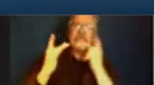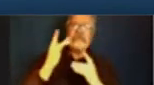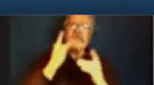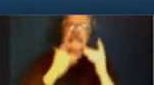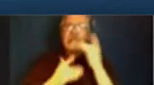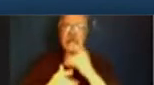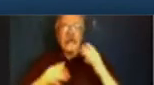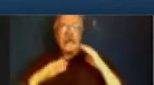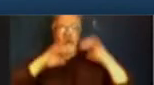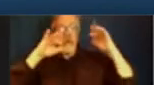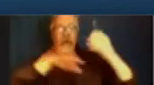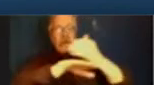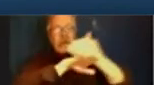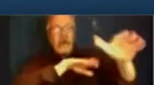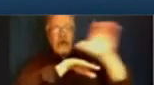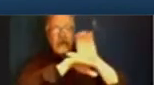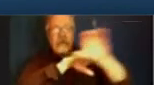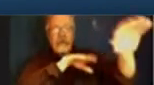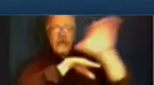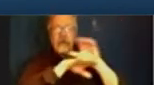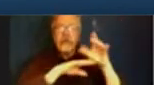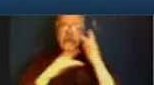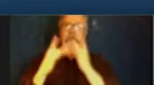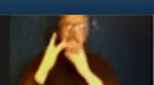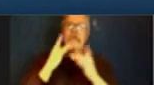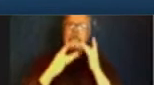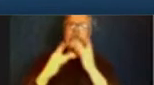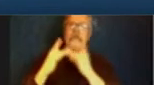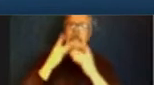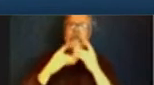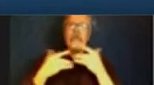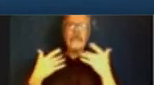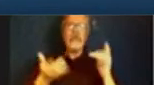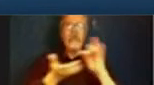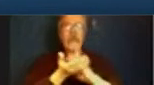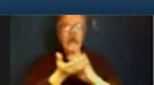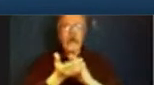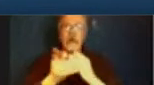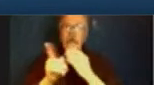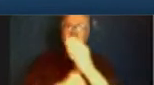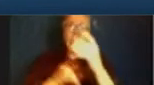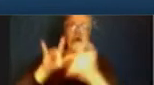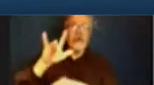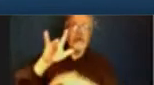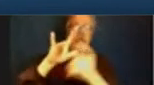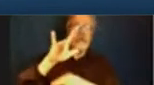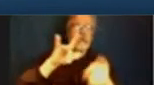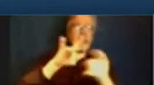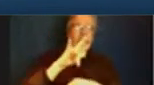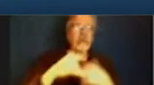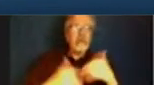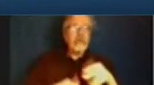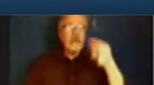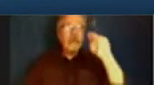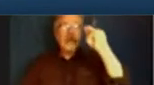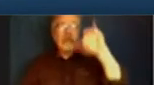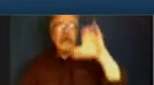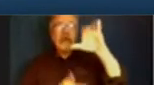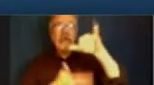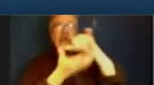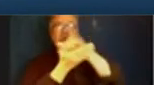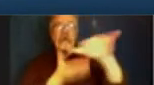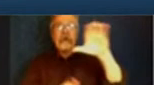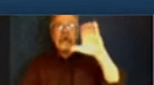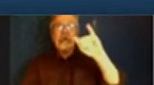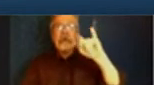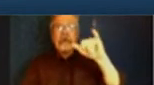healthcare system has had some increasing absences. New York City has seen 10, 15% of their workforce and